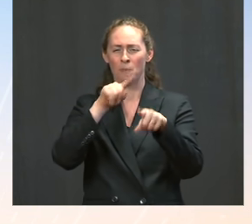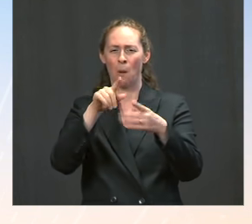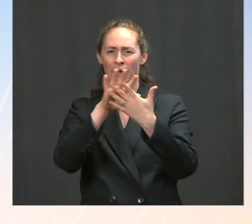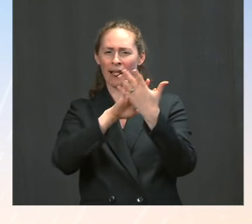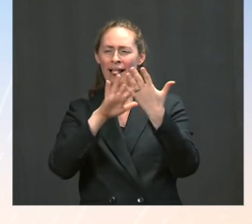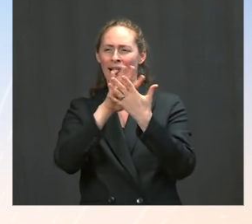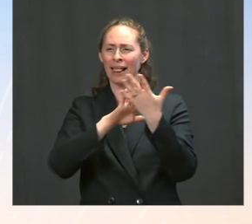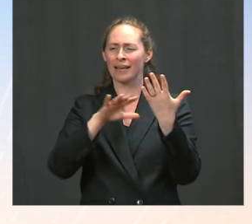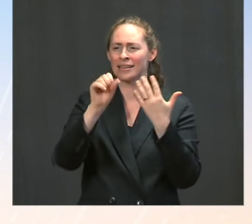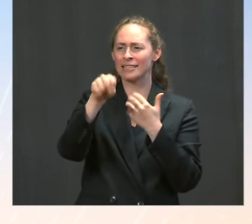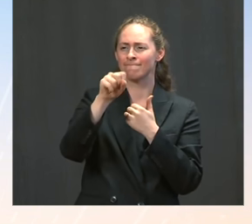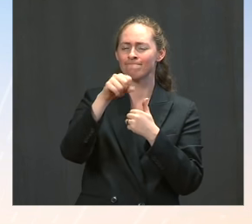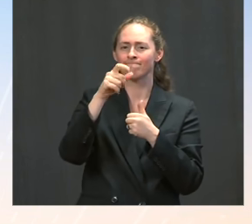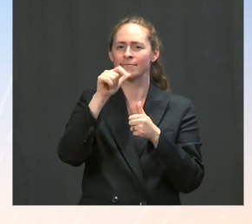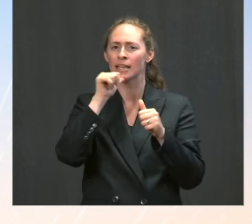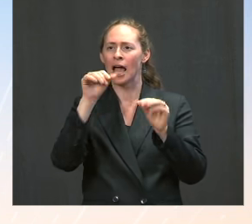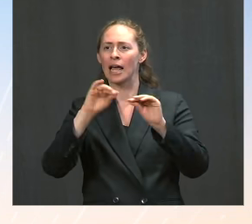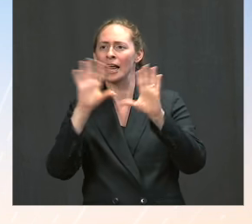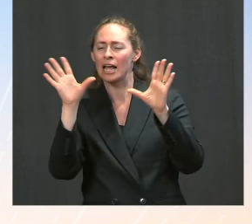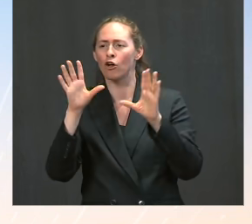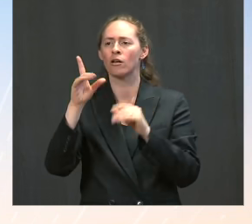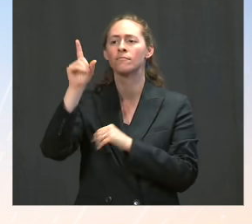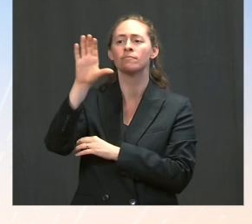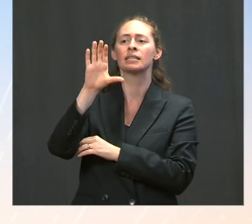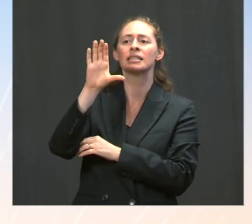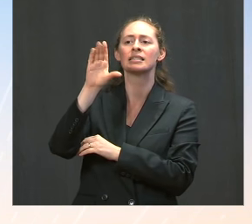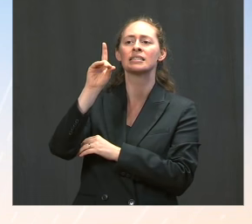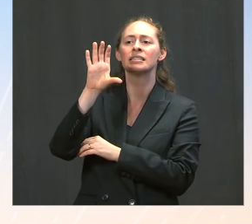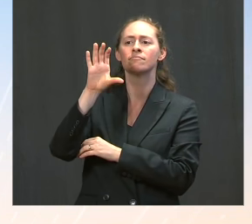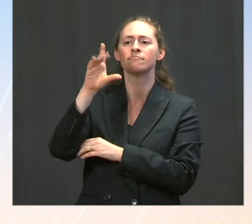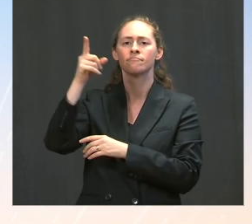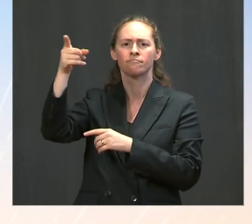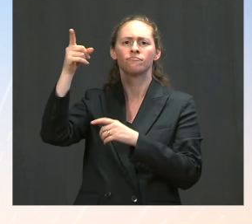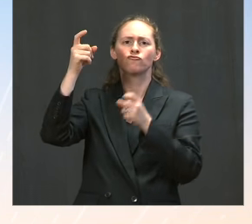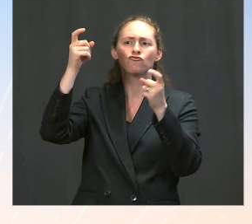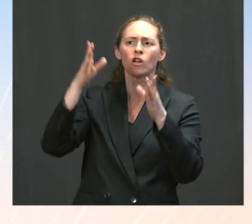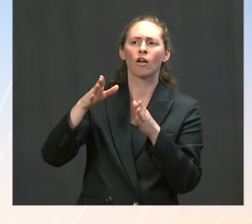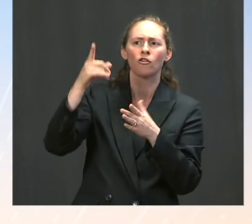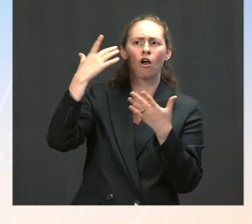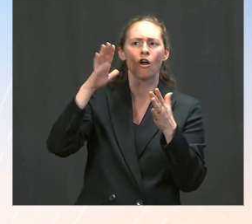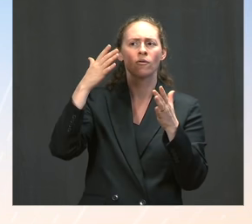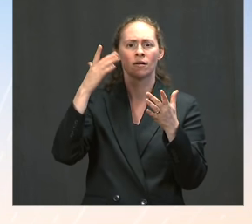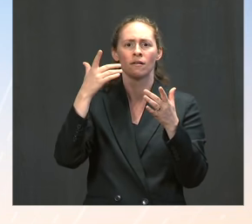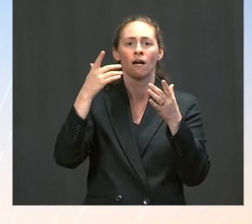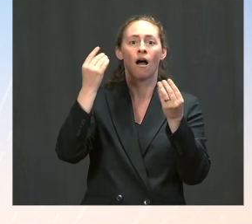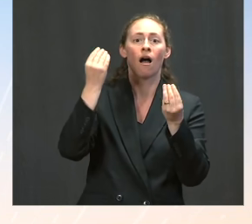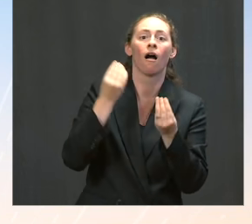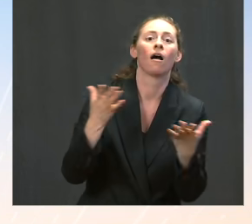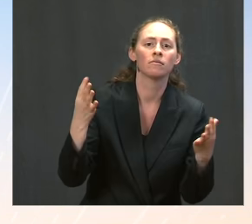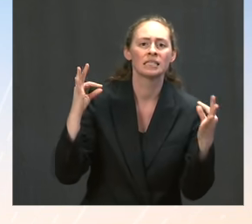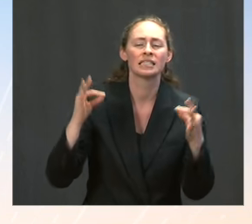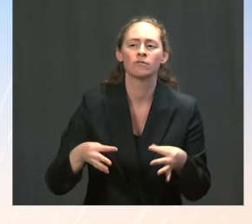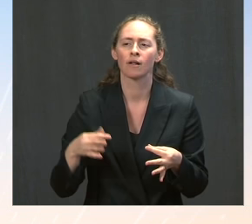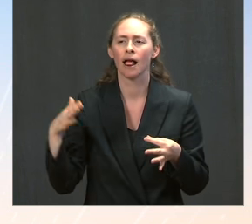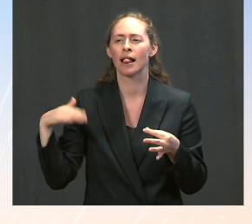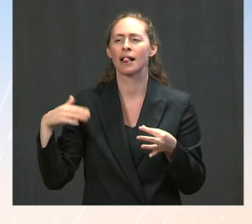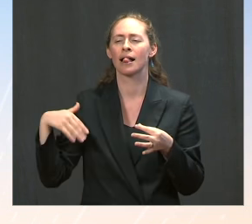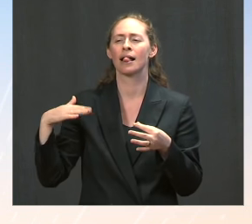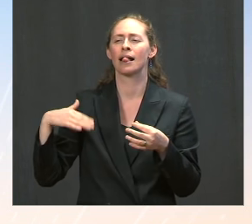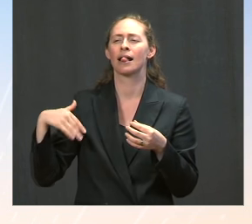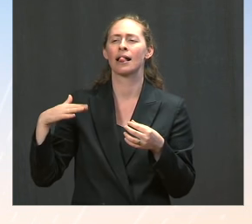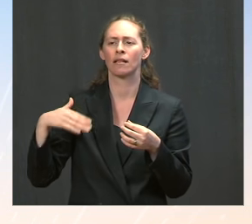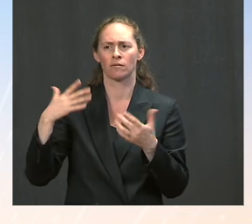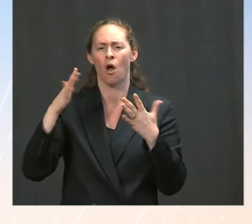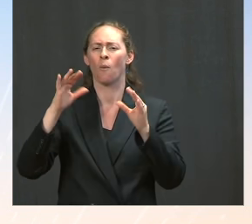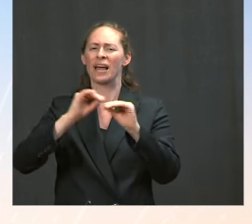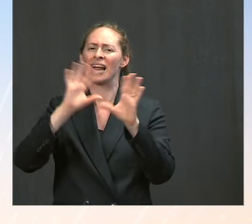director said that's not a decision that's been made, and we want to be clear to the public Nobody is being advised who's vaccinated to wear a mask. That